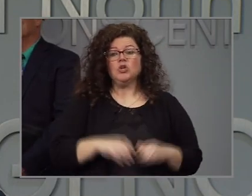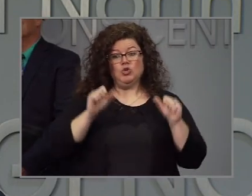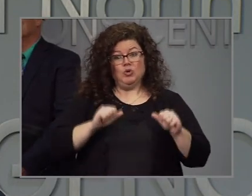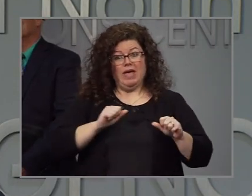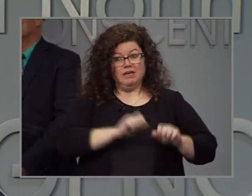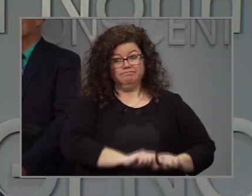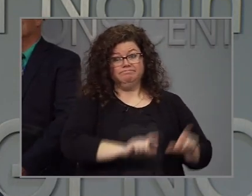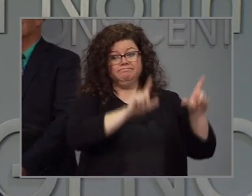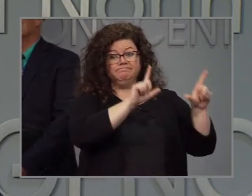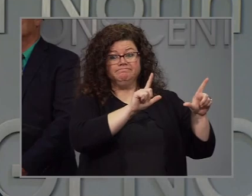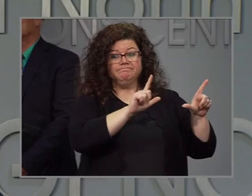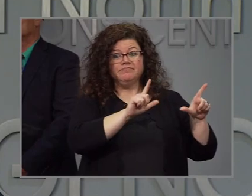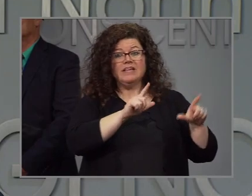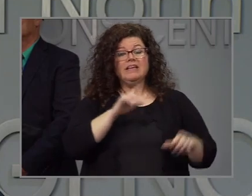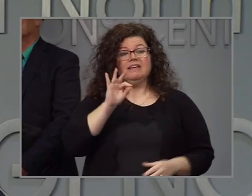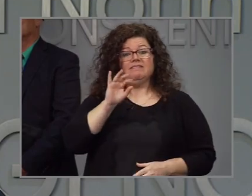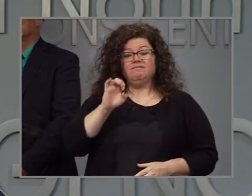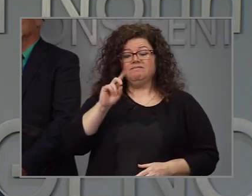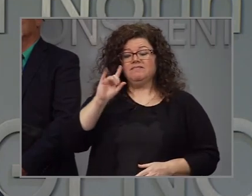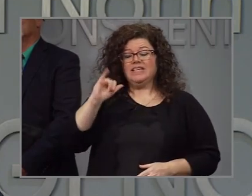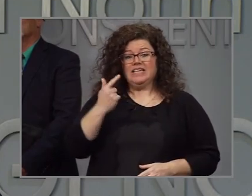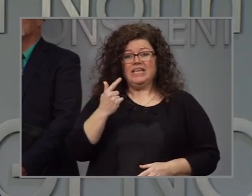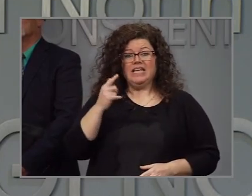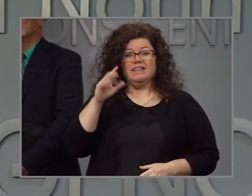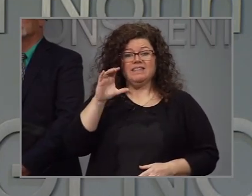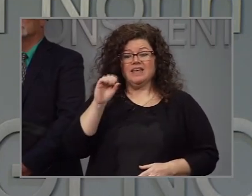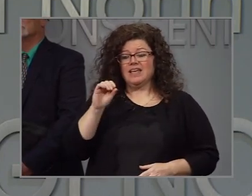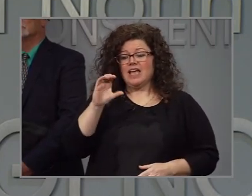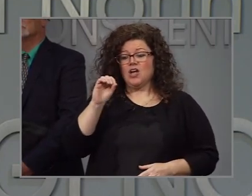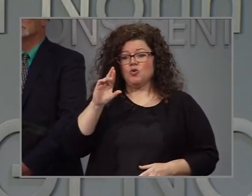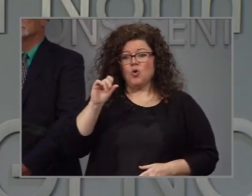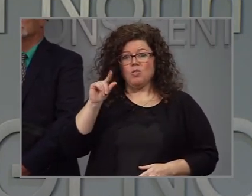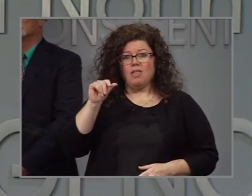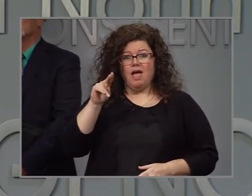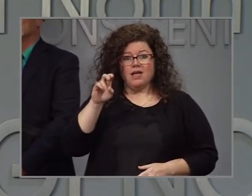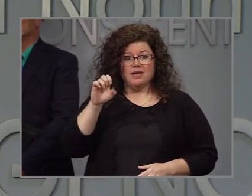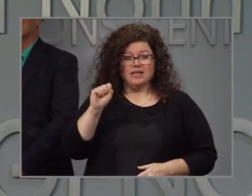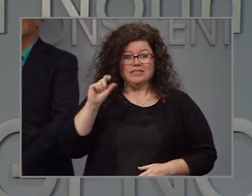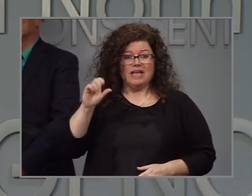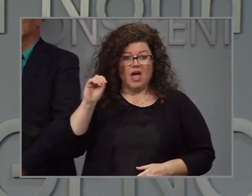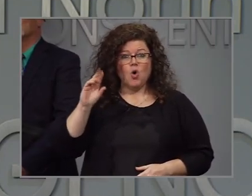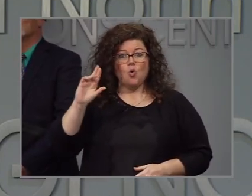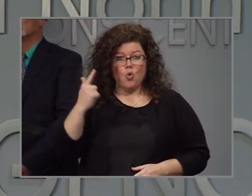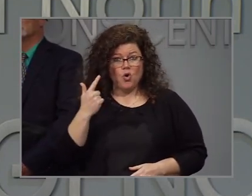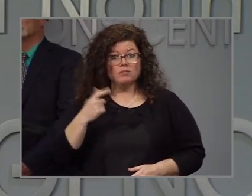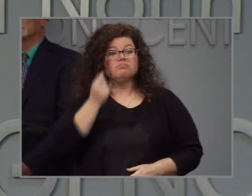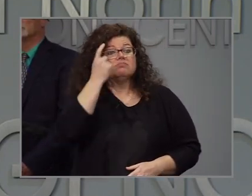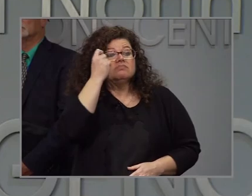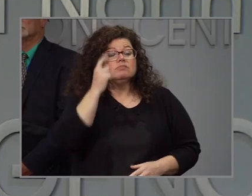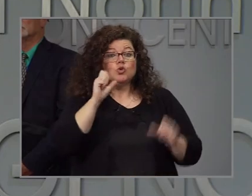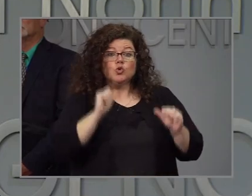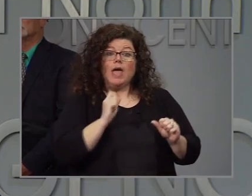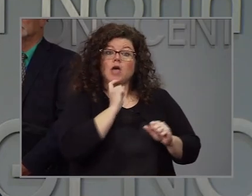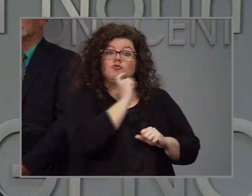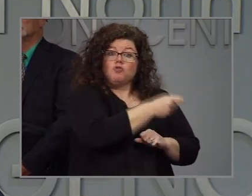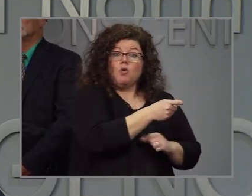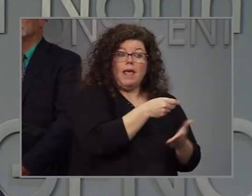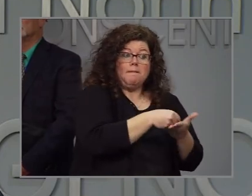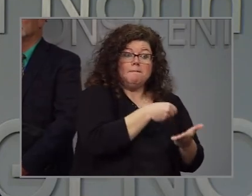feedingthecarolinas.org to find a food bank near you. You can also make a financial contribution or a donation of shelf-stable